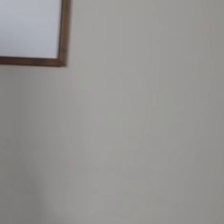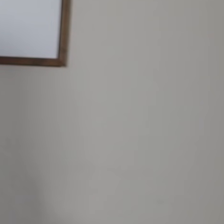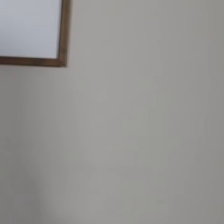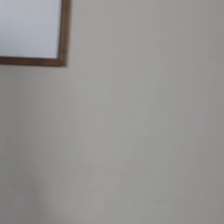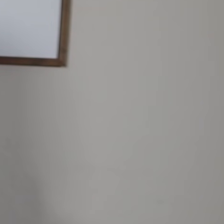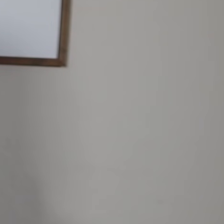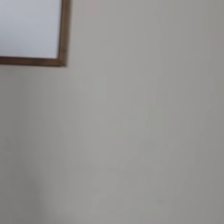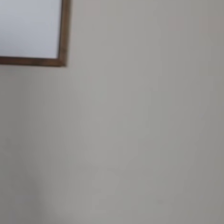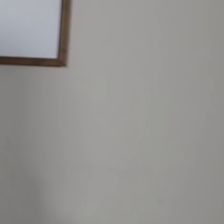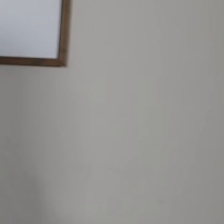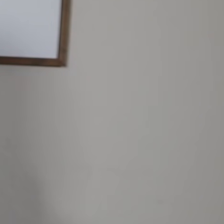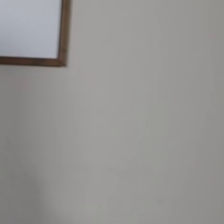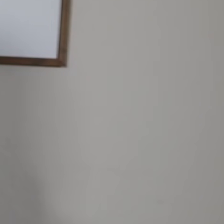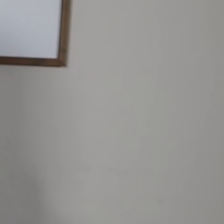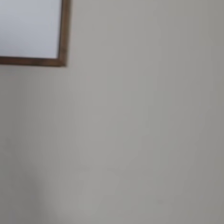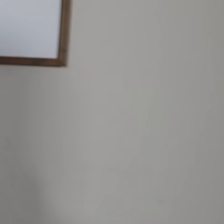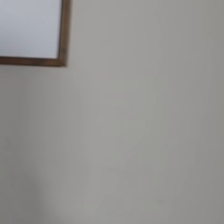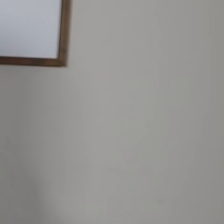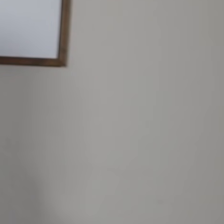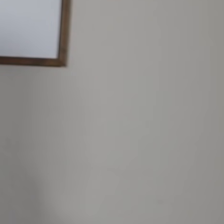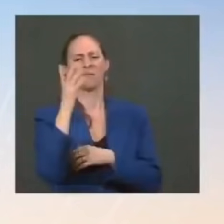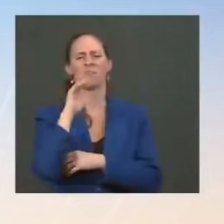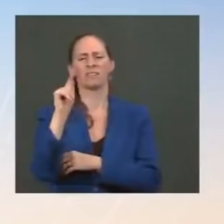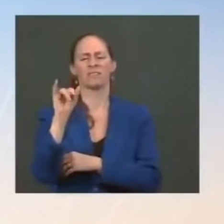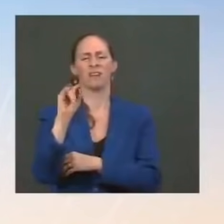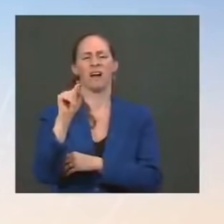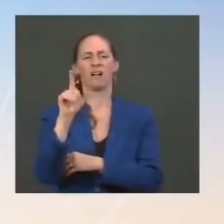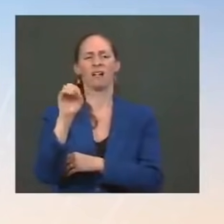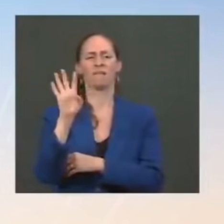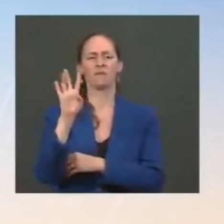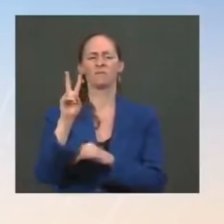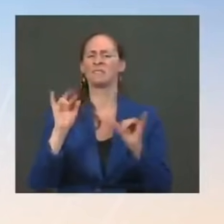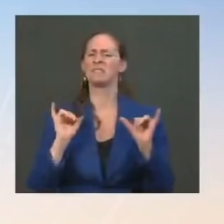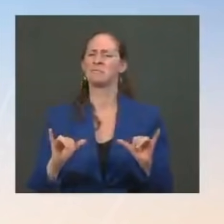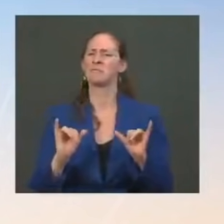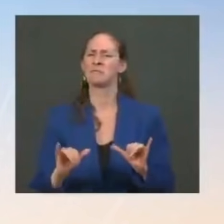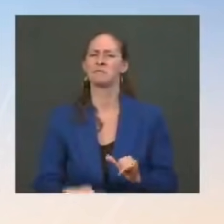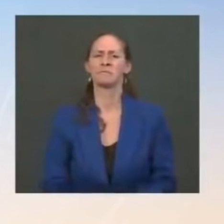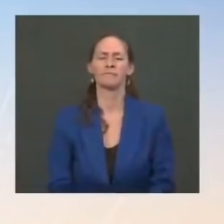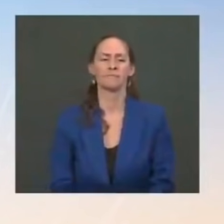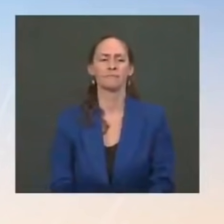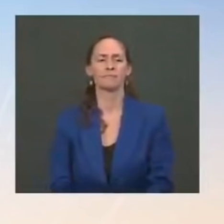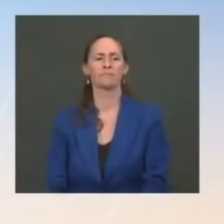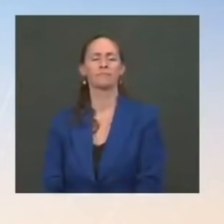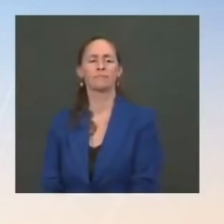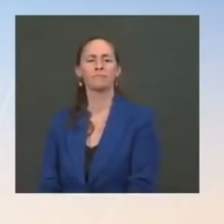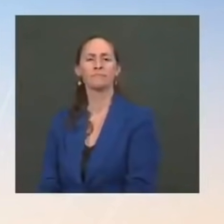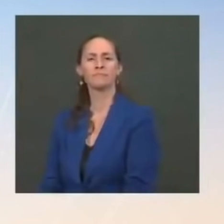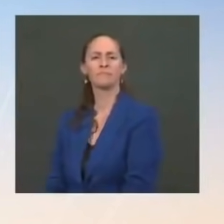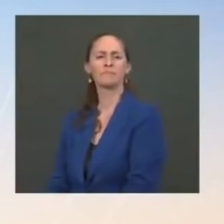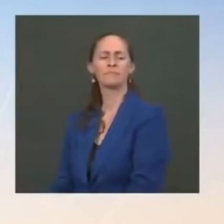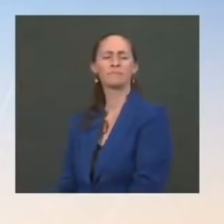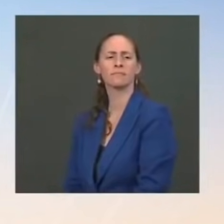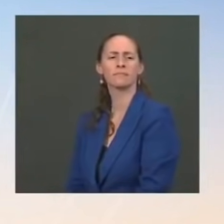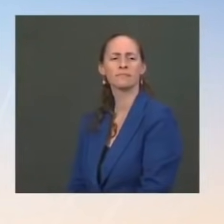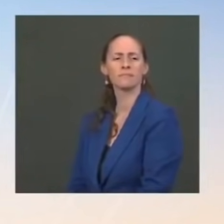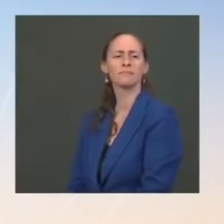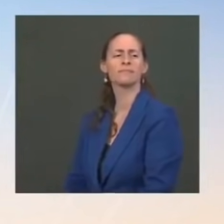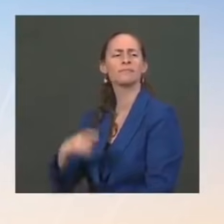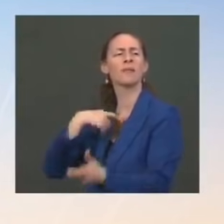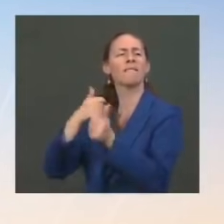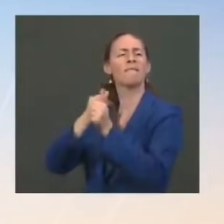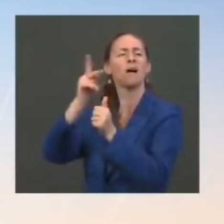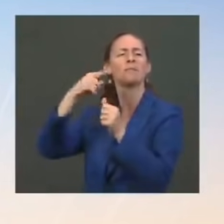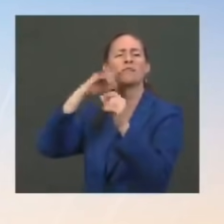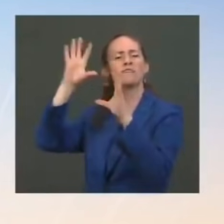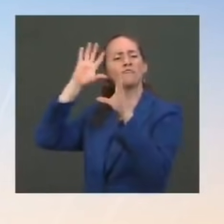that's taking place any different than a new tax? A follow-up about something that you just said. You guys say that President Biden does not want to